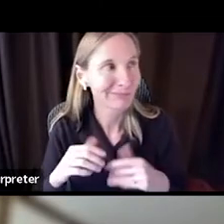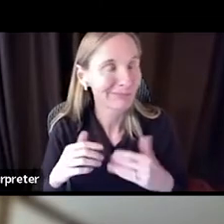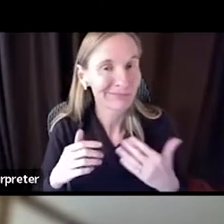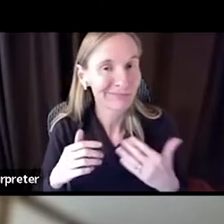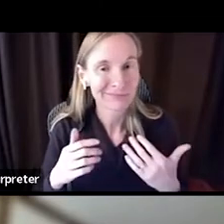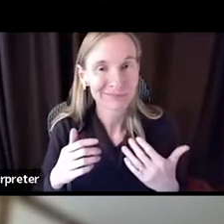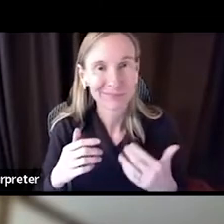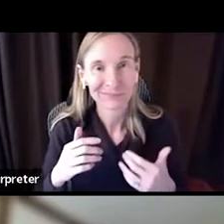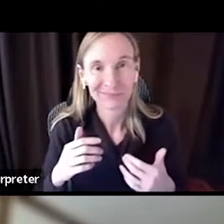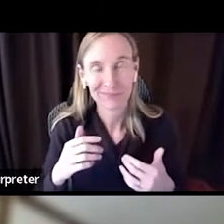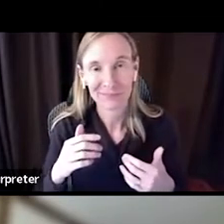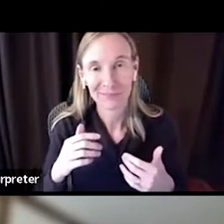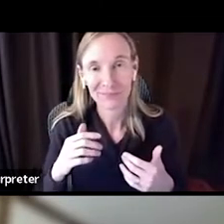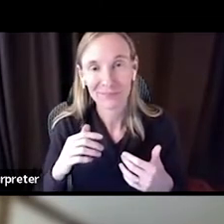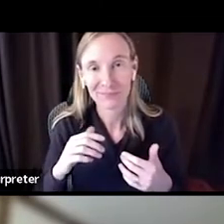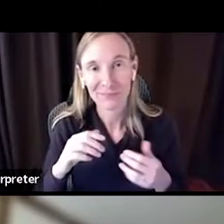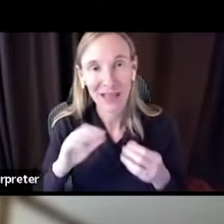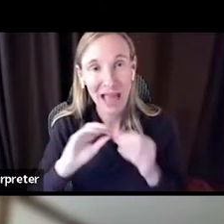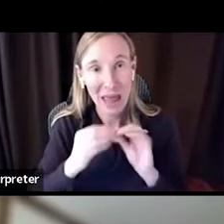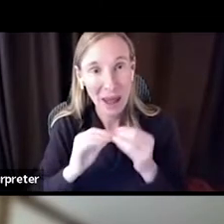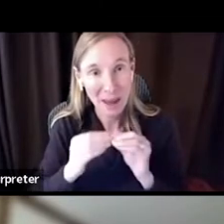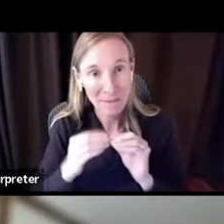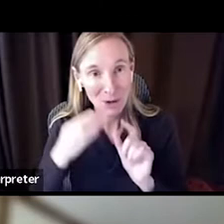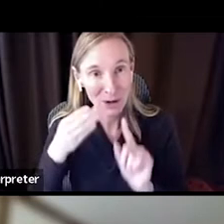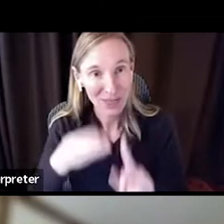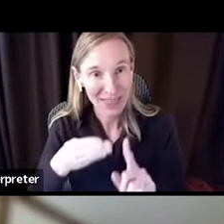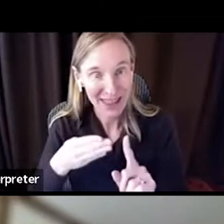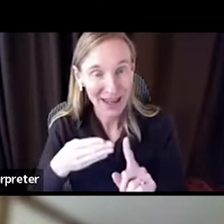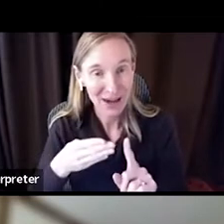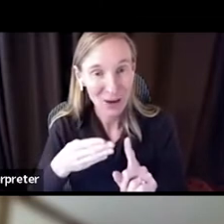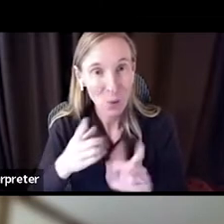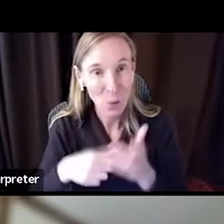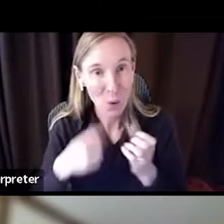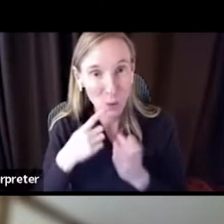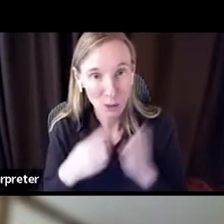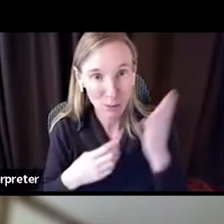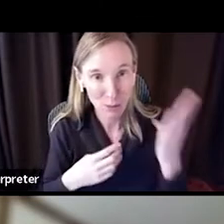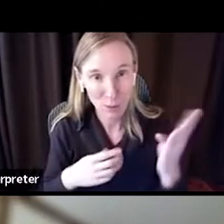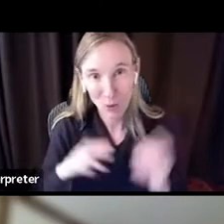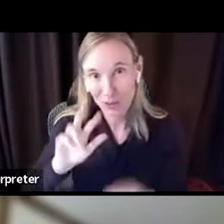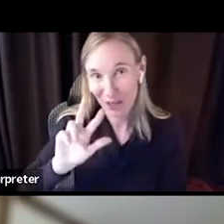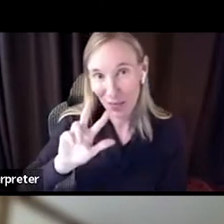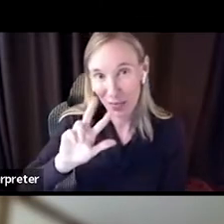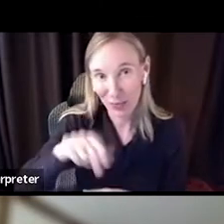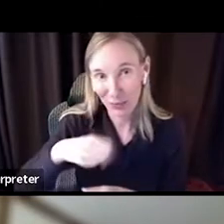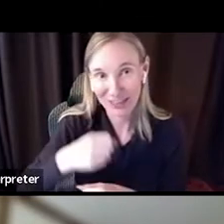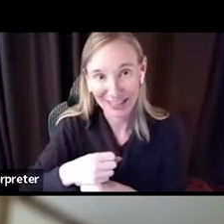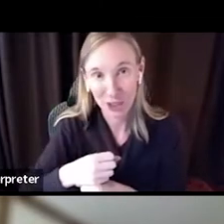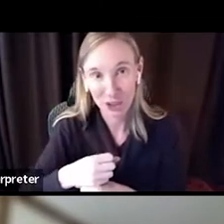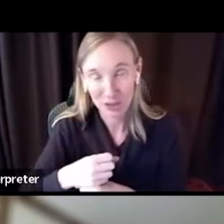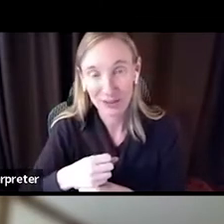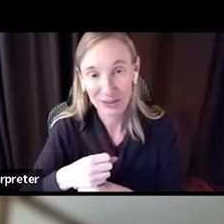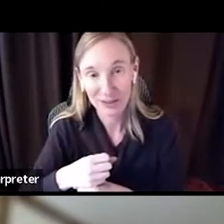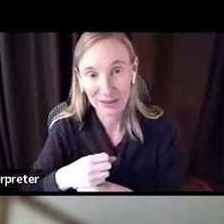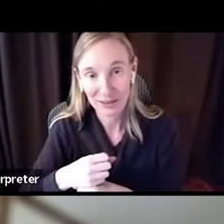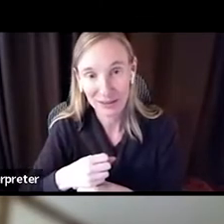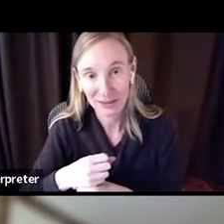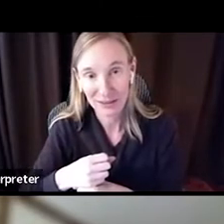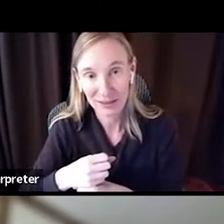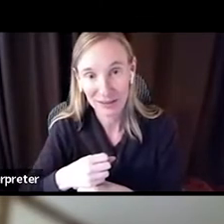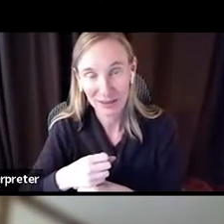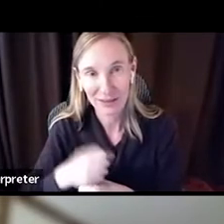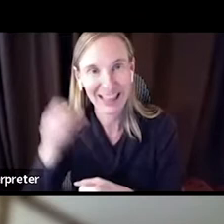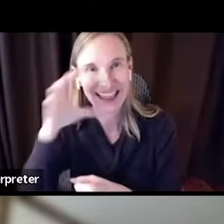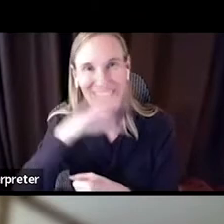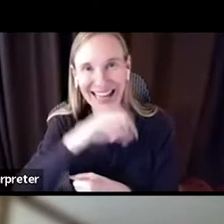an annual allowance or an annual number in there, like what we're proposing here, 3 years, you're then kind of taking the guesswork